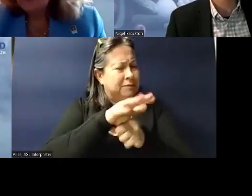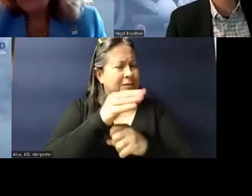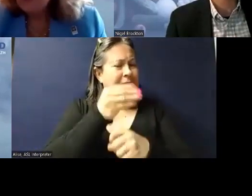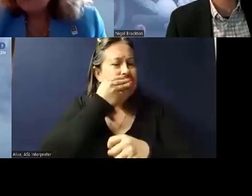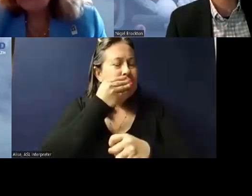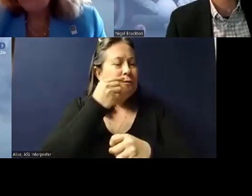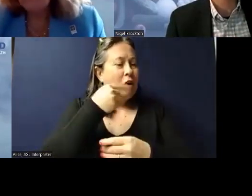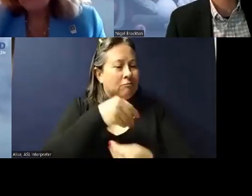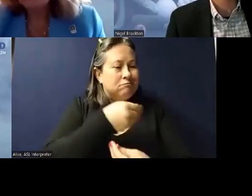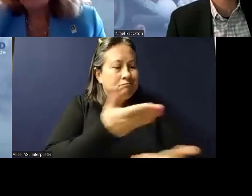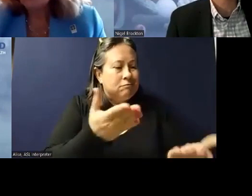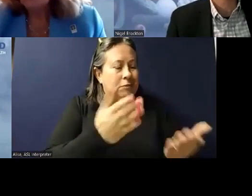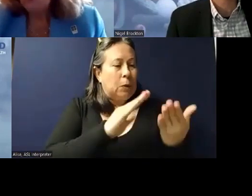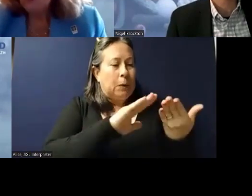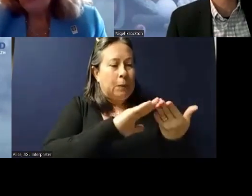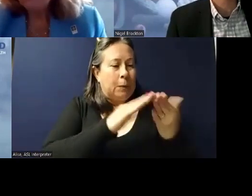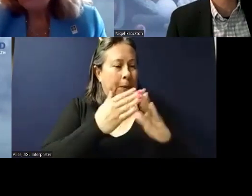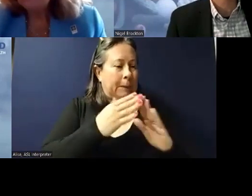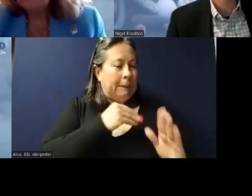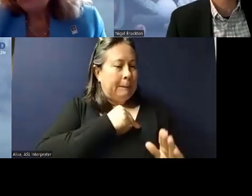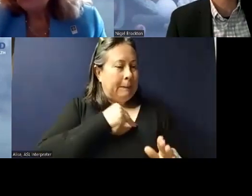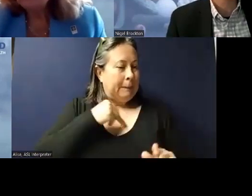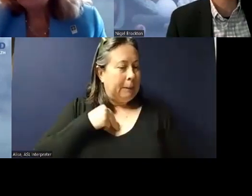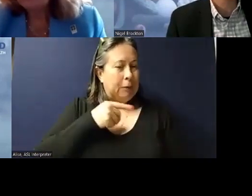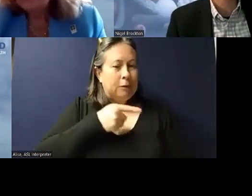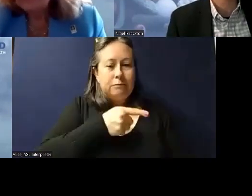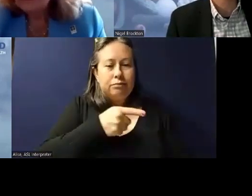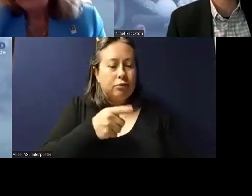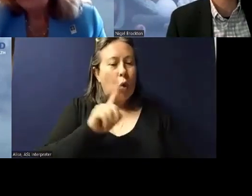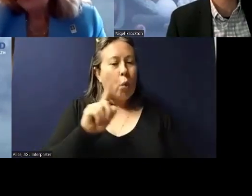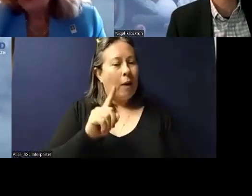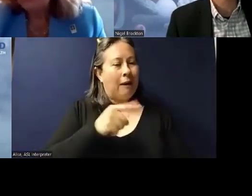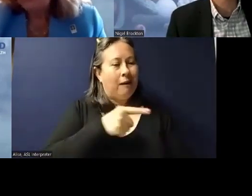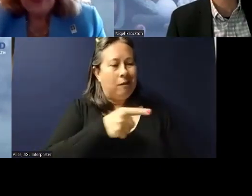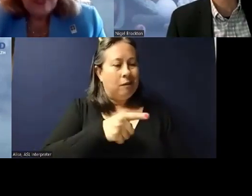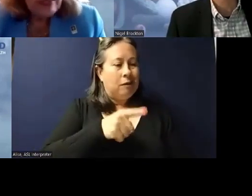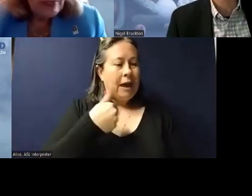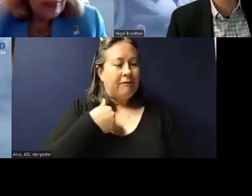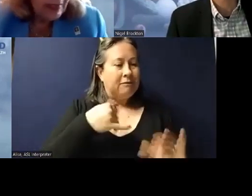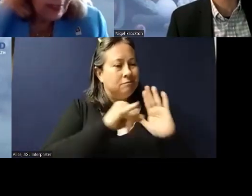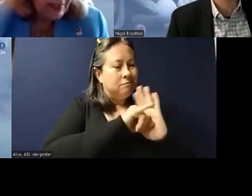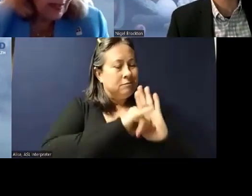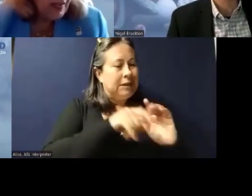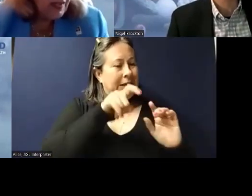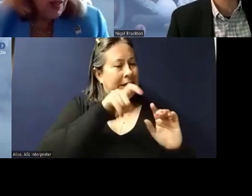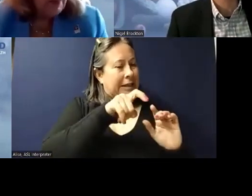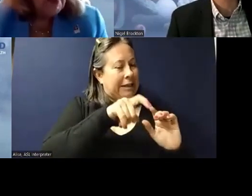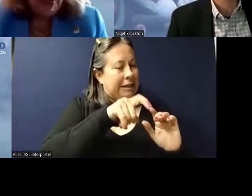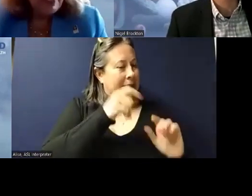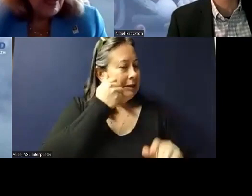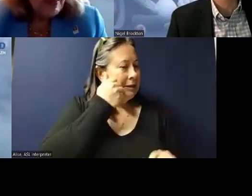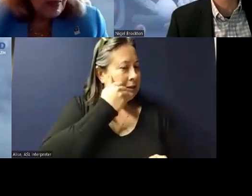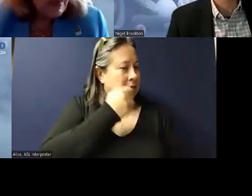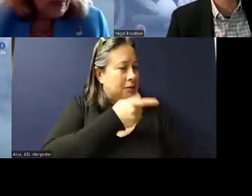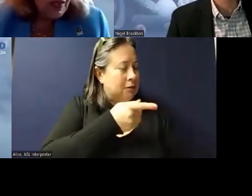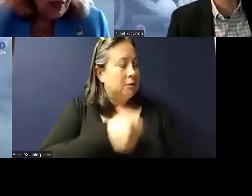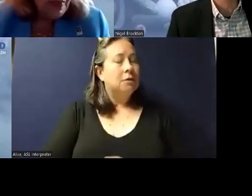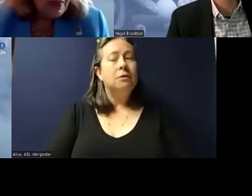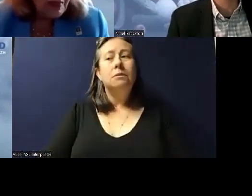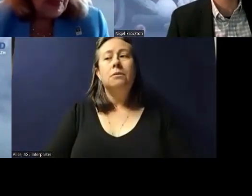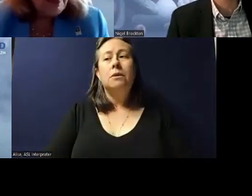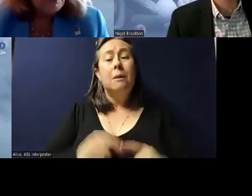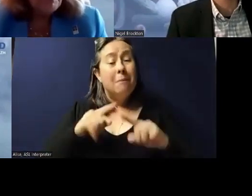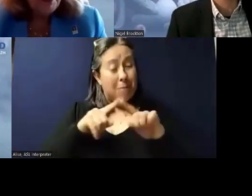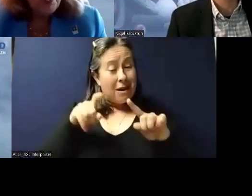for the community members where it needs their needs, you know, the daily needs. But as I said, it's got to